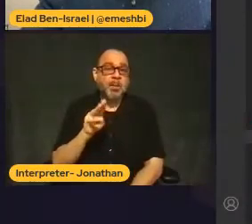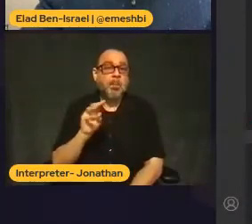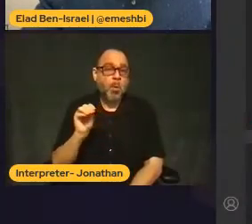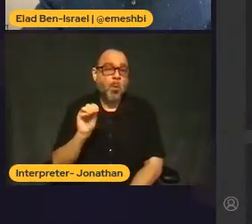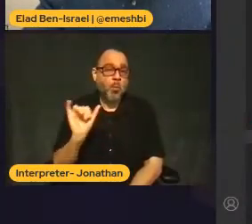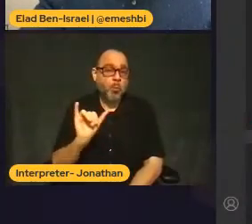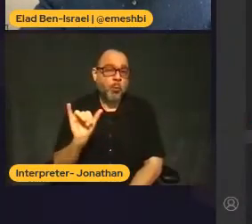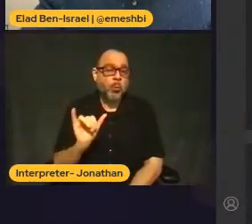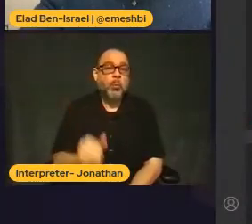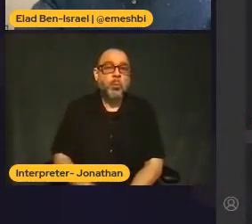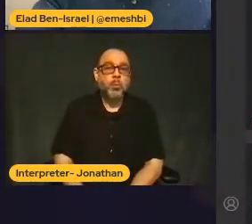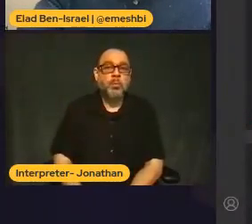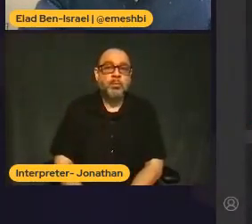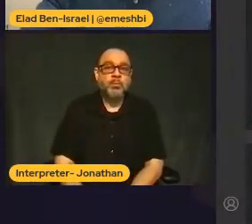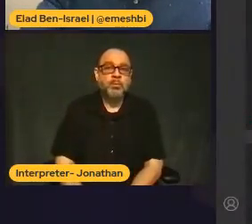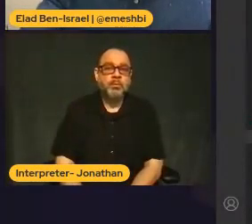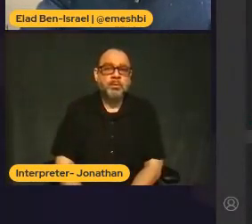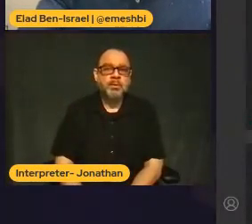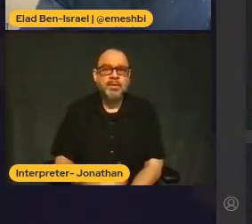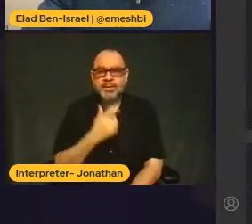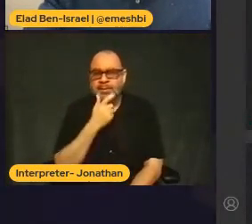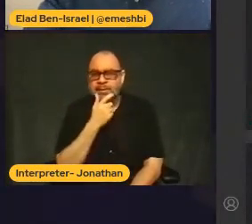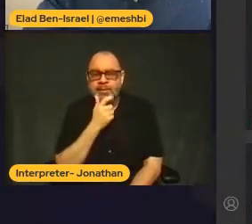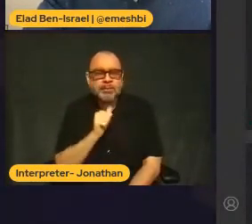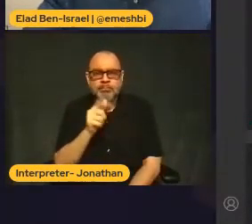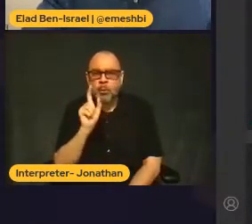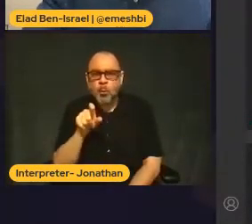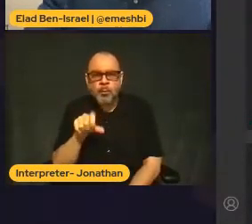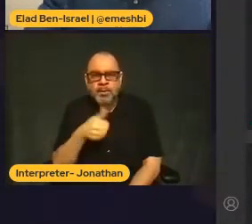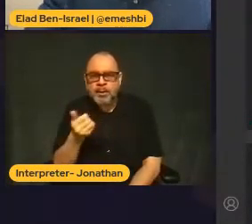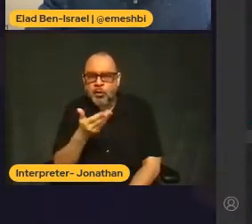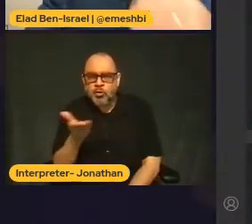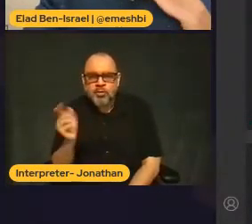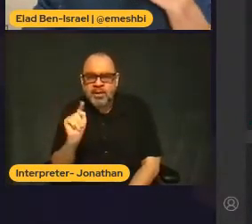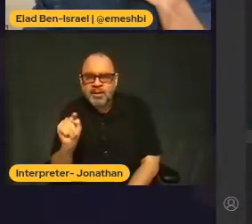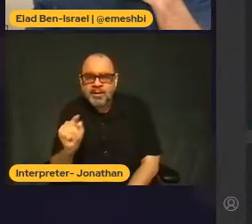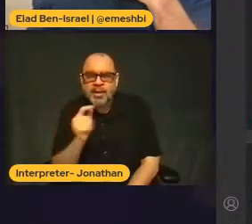here directly because I don't need anything else. I can do this.